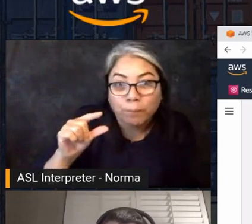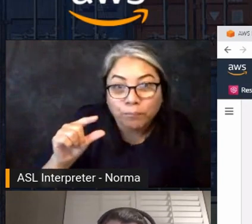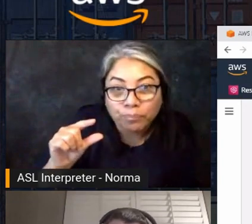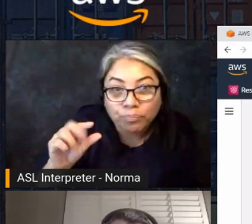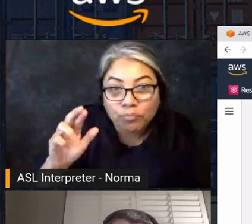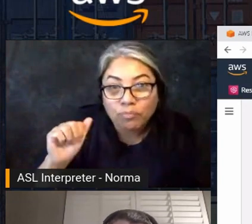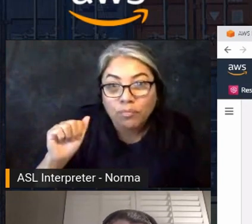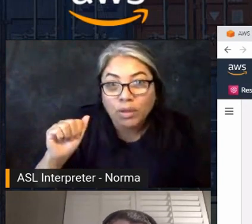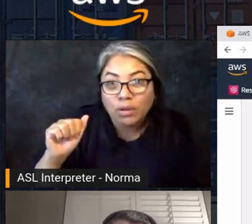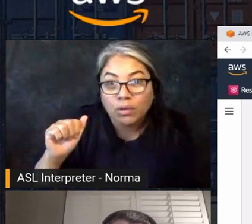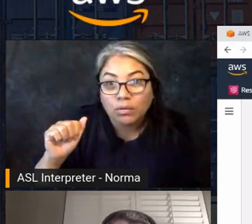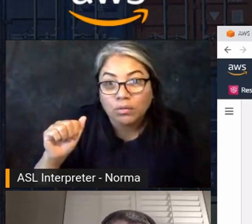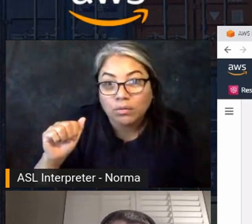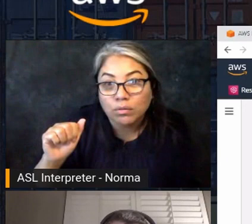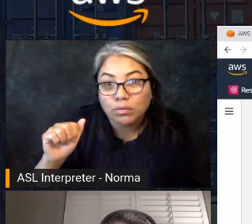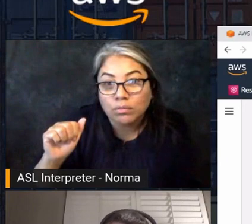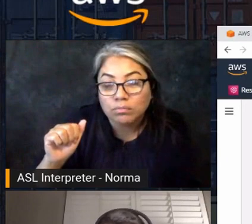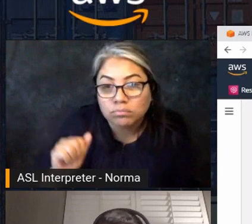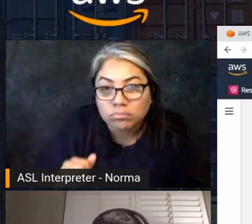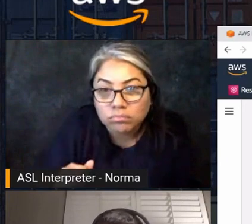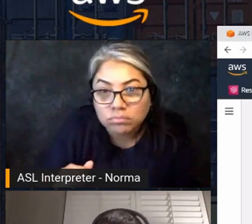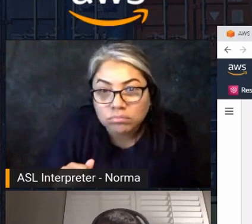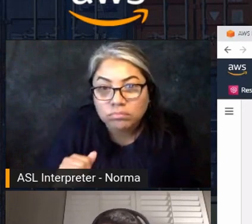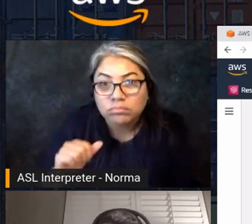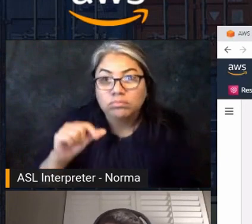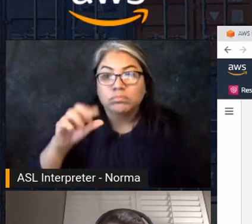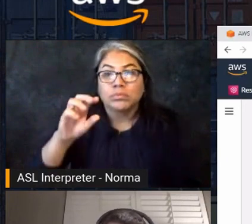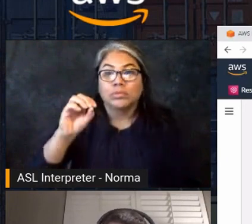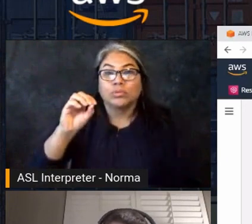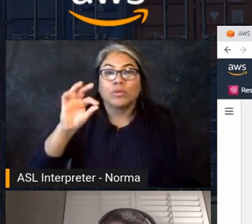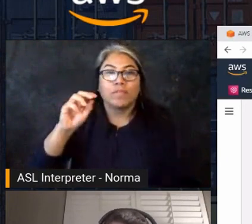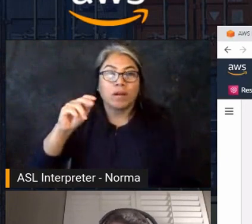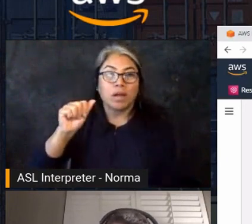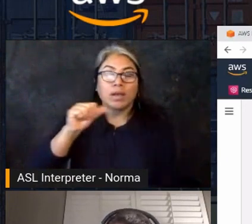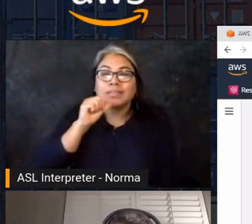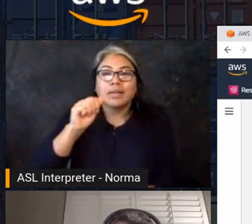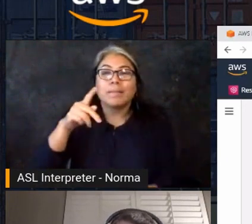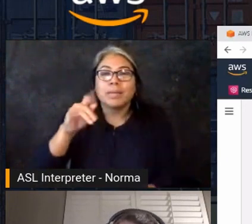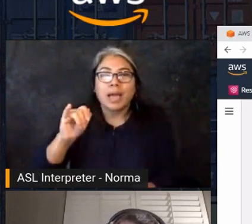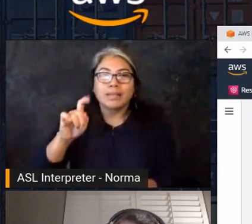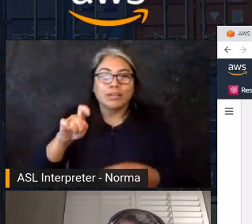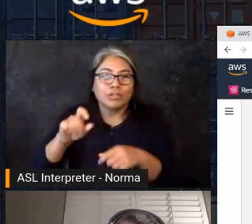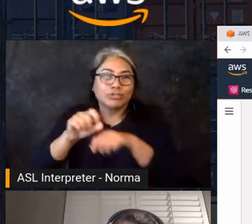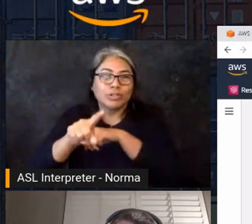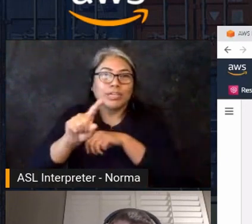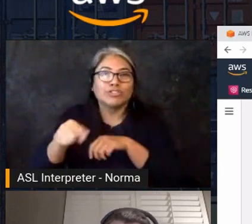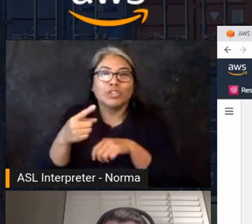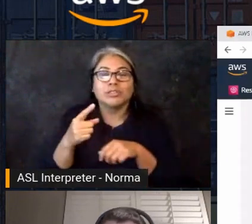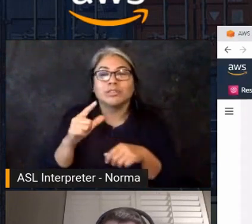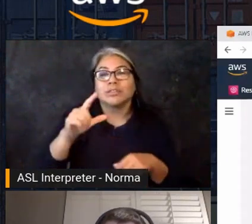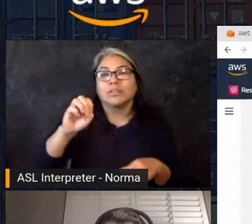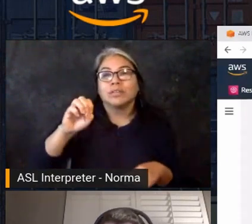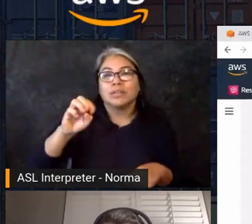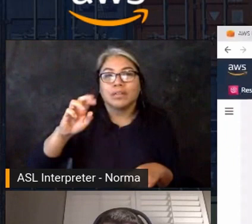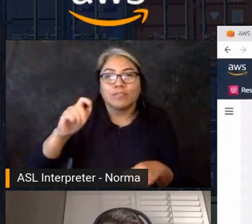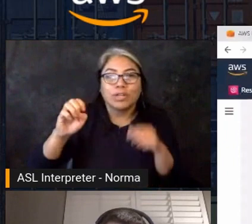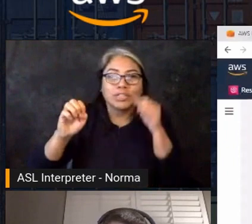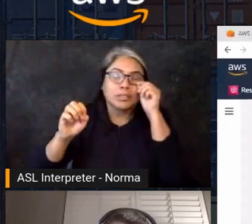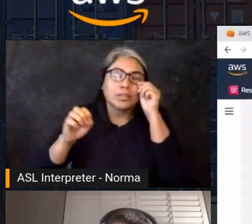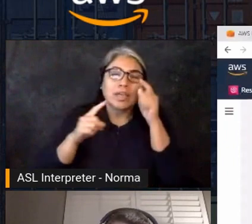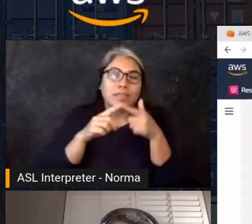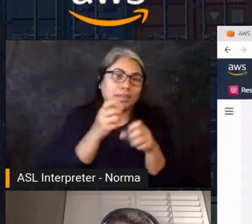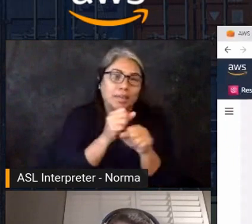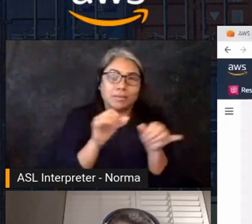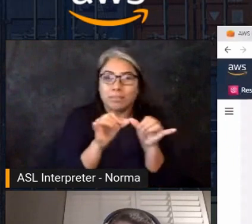CloudWatch plugin for Grafana, it's not a different API call you need to send, right? It's just leveraging get metric data, and then we just use a math expression